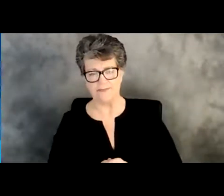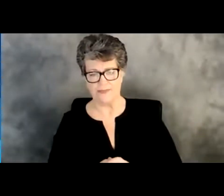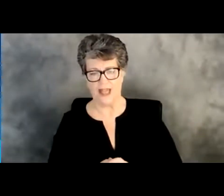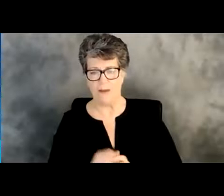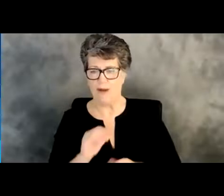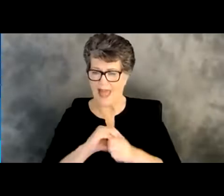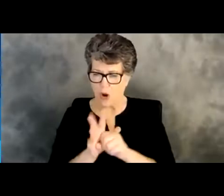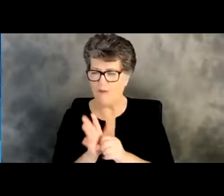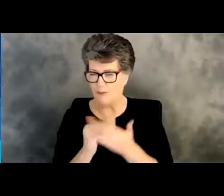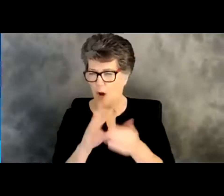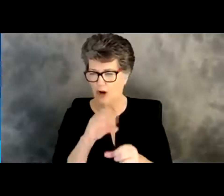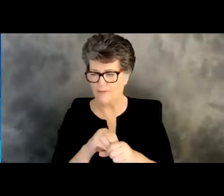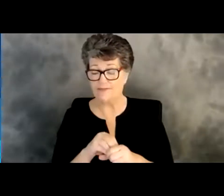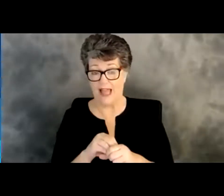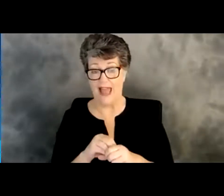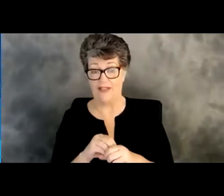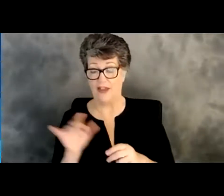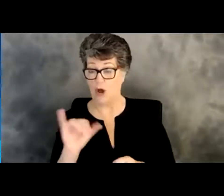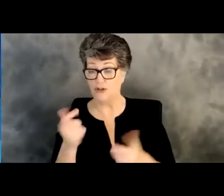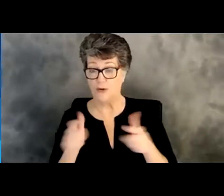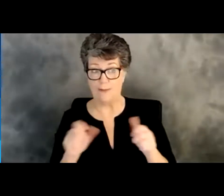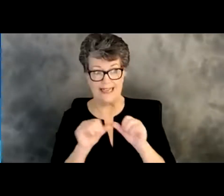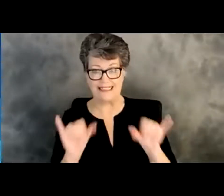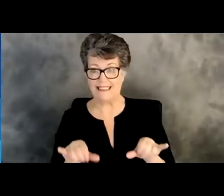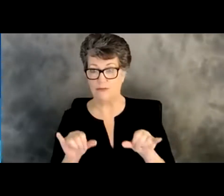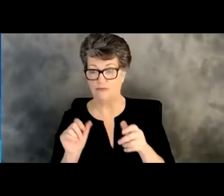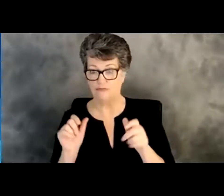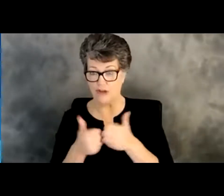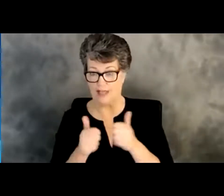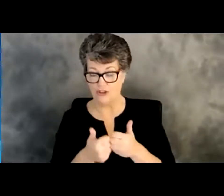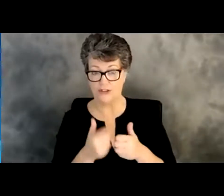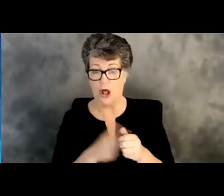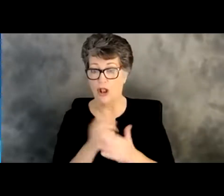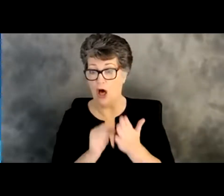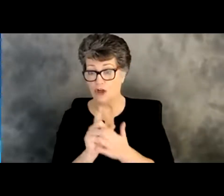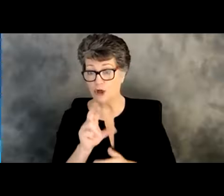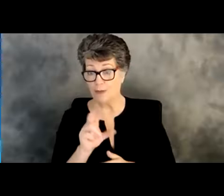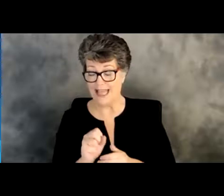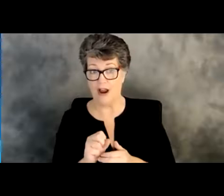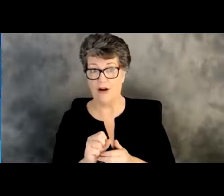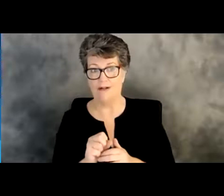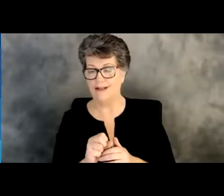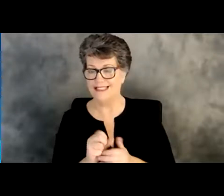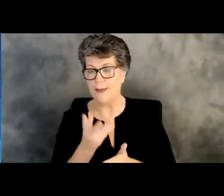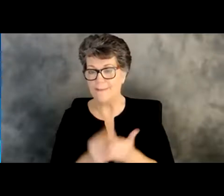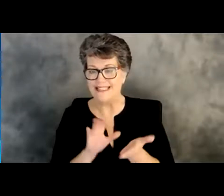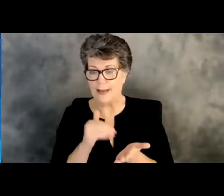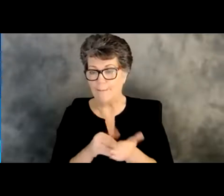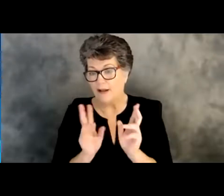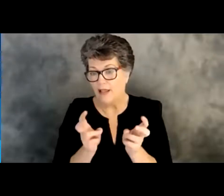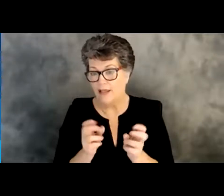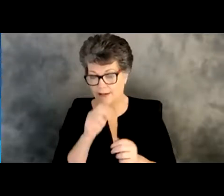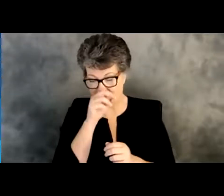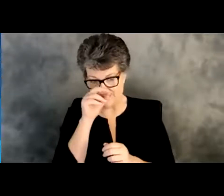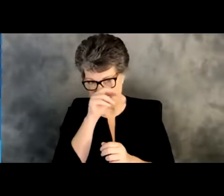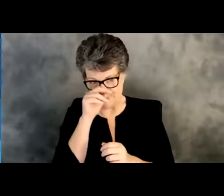COVID piece. And then I think 2 of our big system challenges, the long-term care missing middle piece. Several of us are on the insurance commissioner's long-term